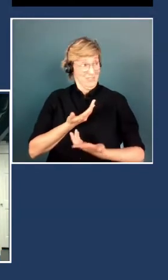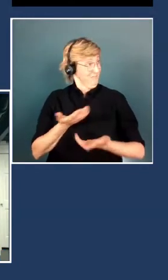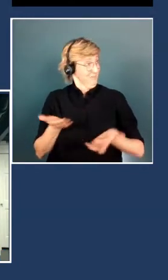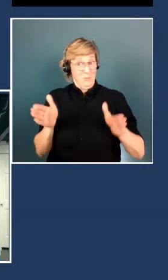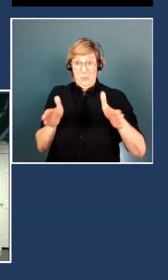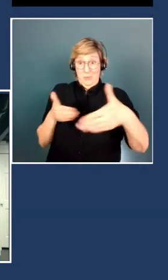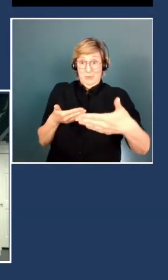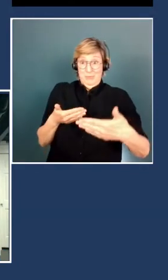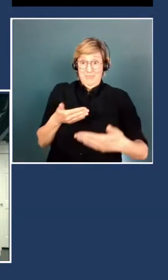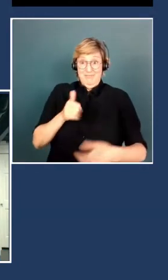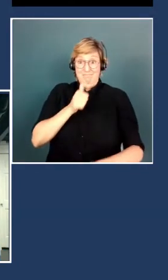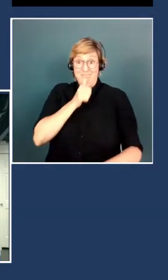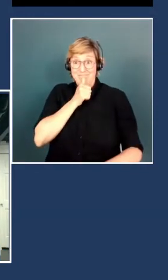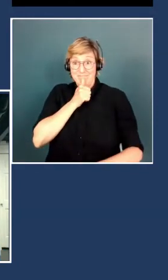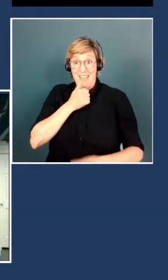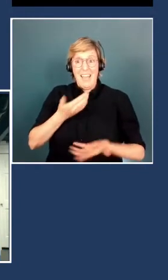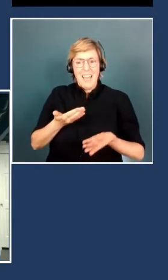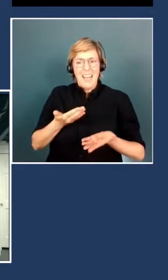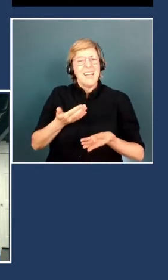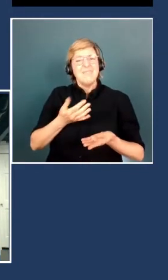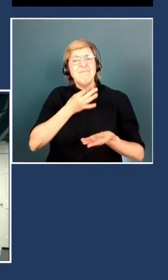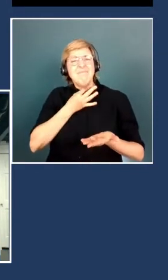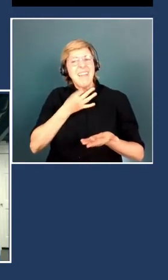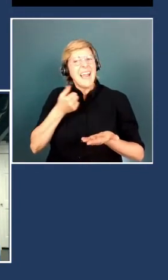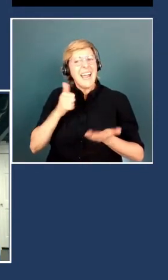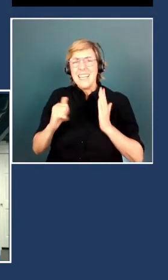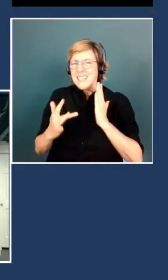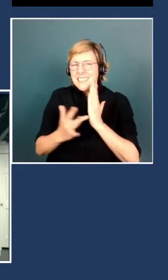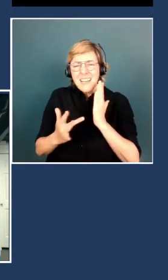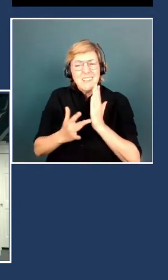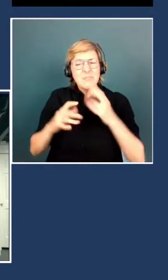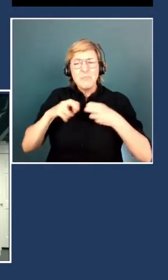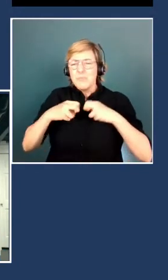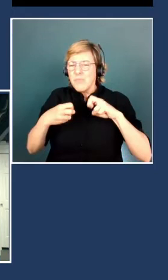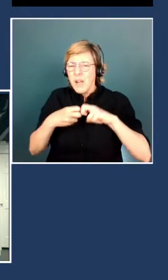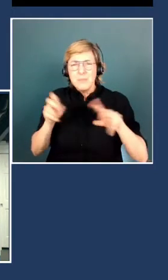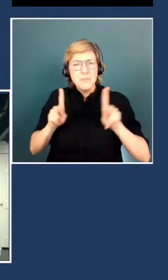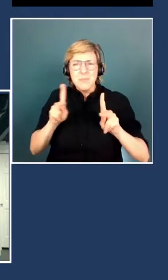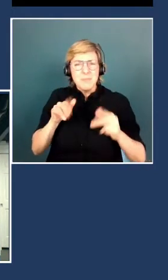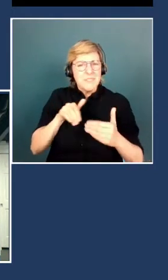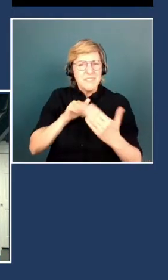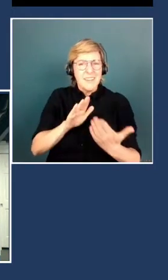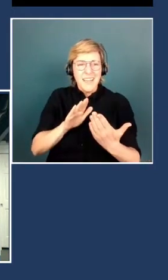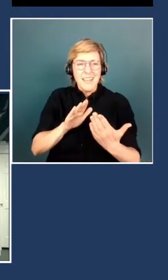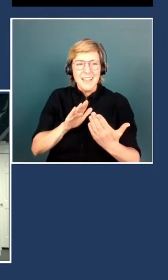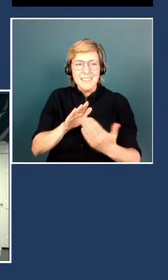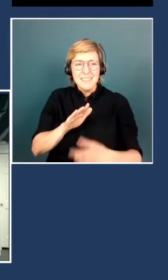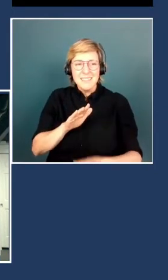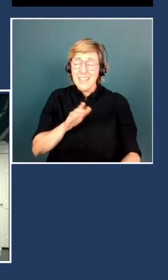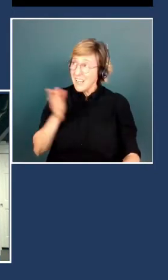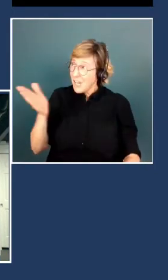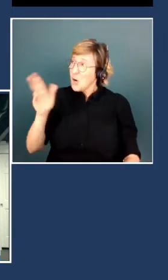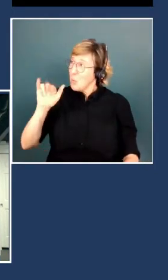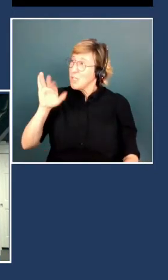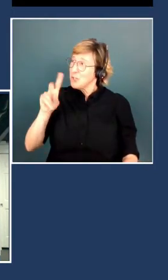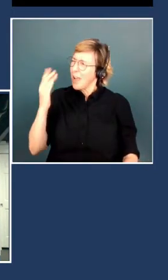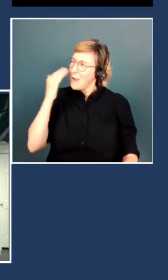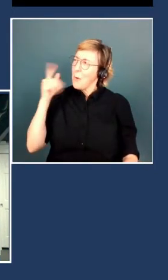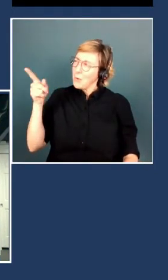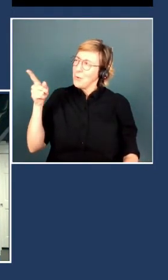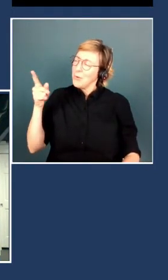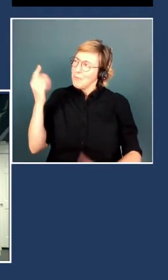the technological issues that sometimes people face. So Richard, I know you've put a lot of thought to this. So tell me a little bit